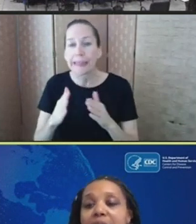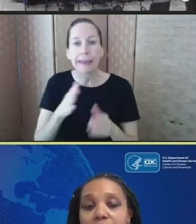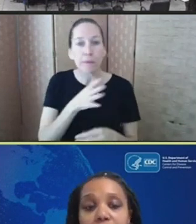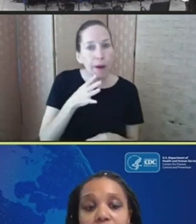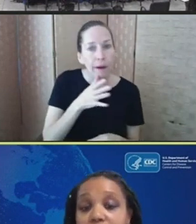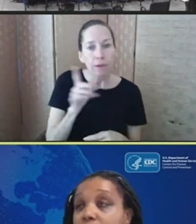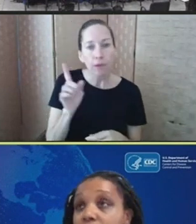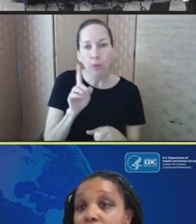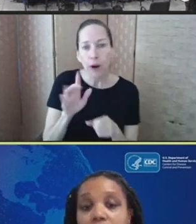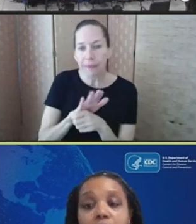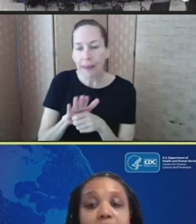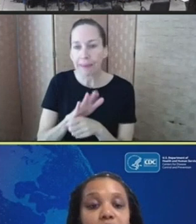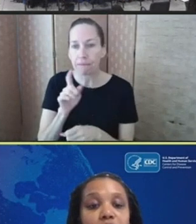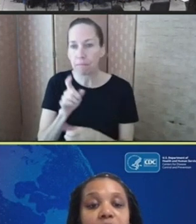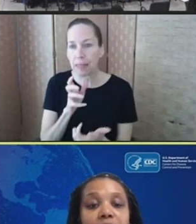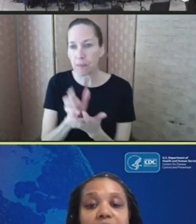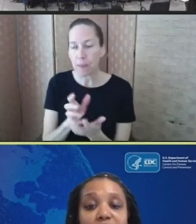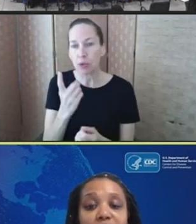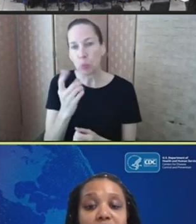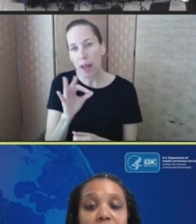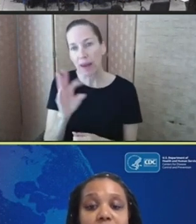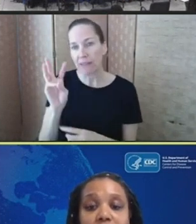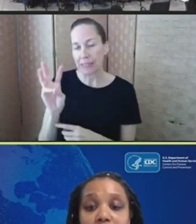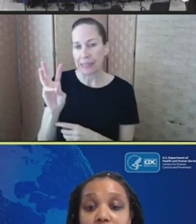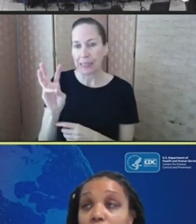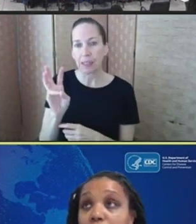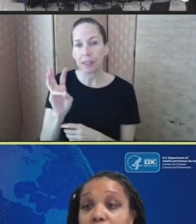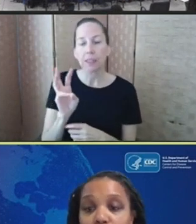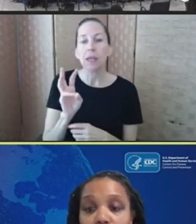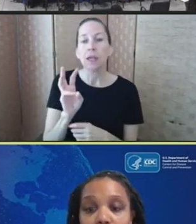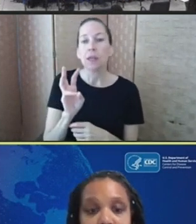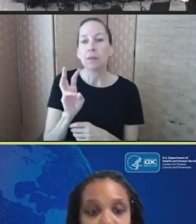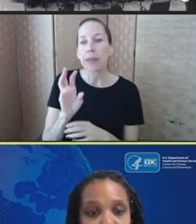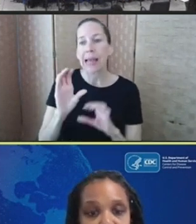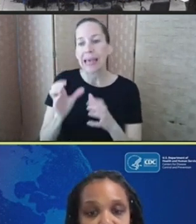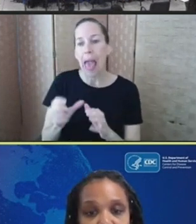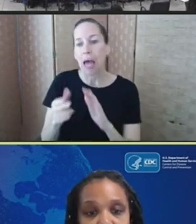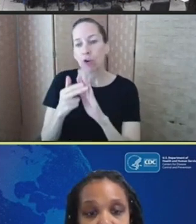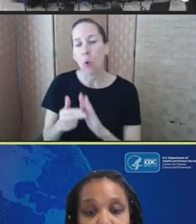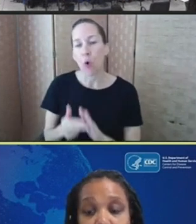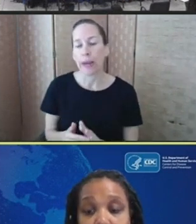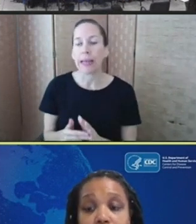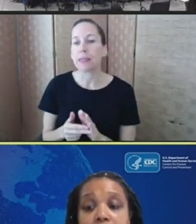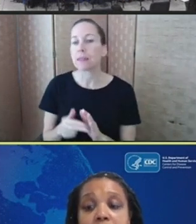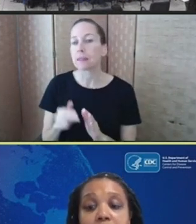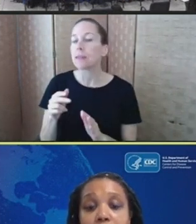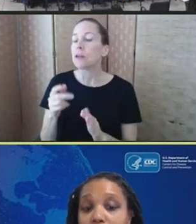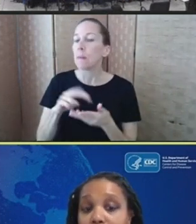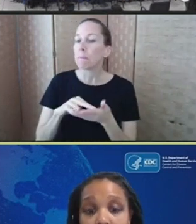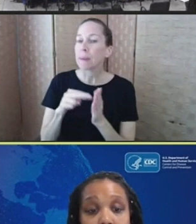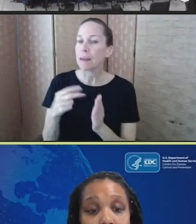urban-rural categories, according to NCHS's urban-rural classification scheme. So,